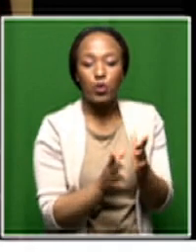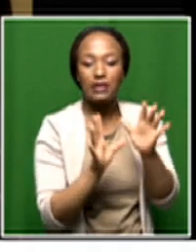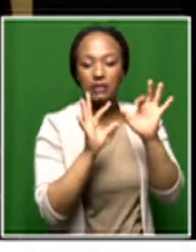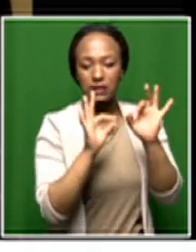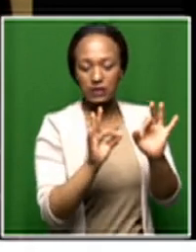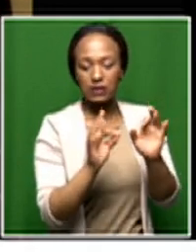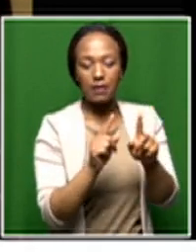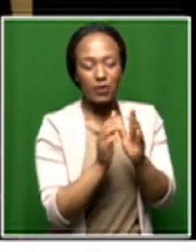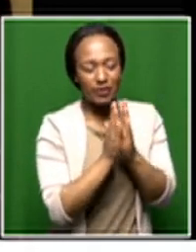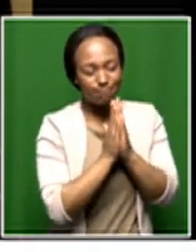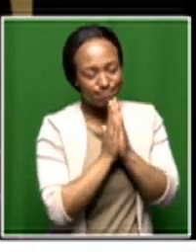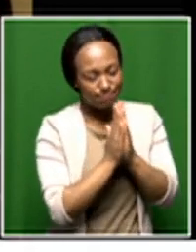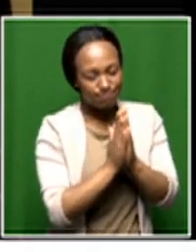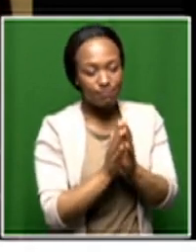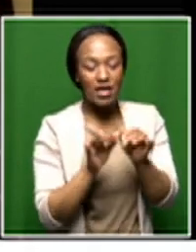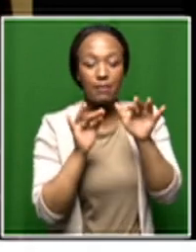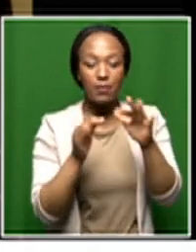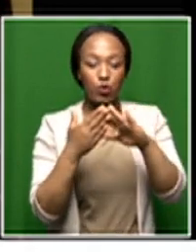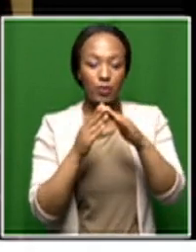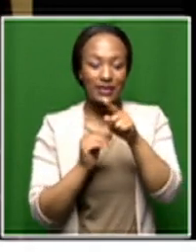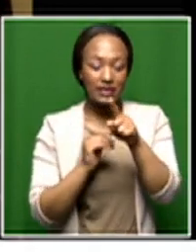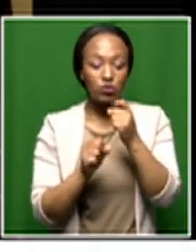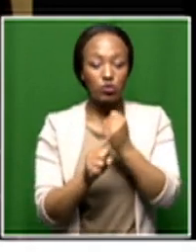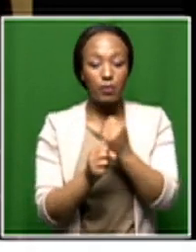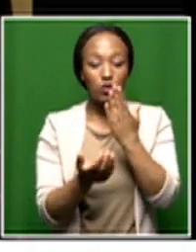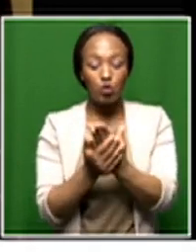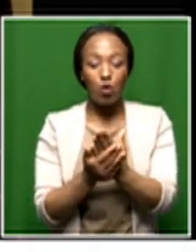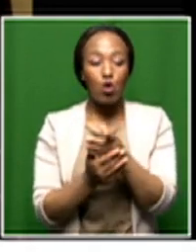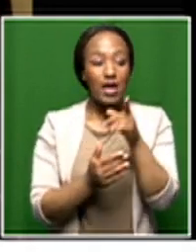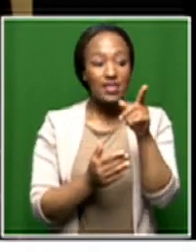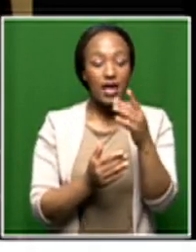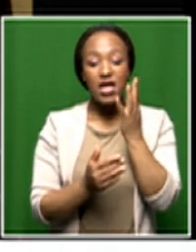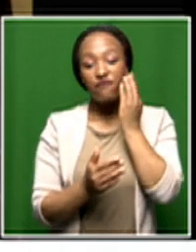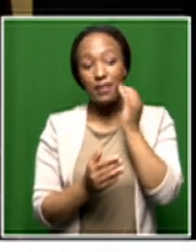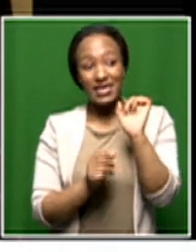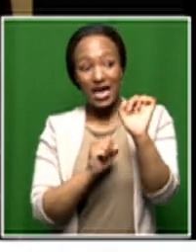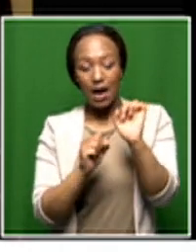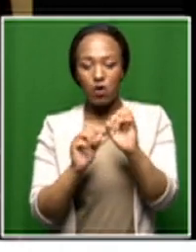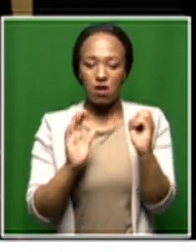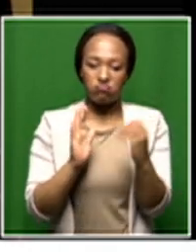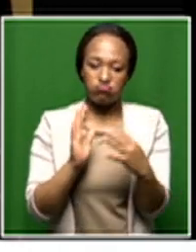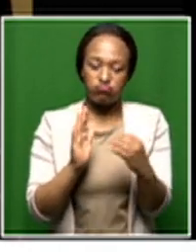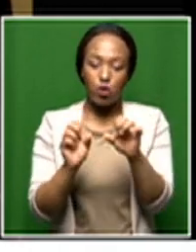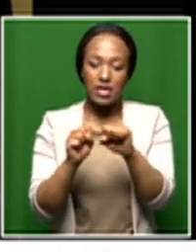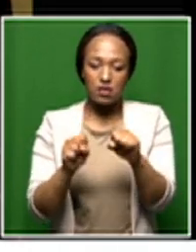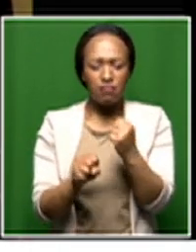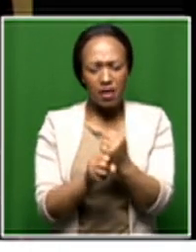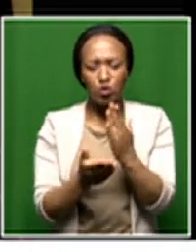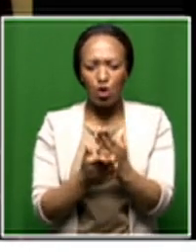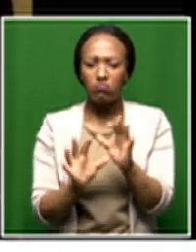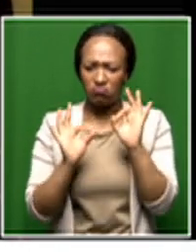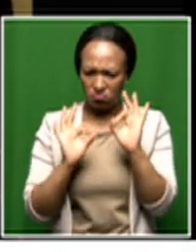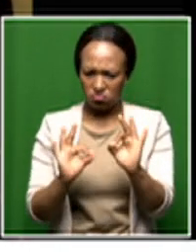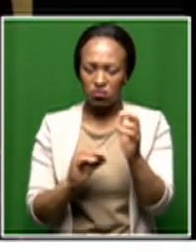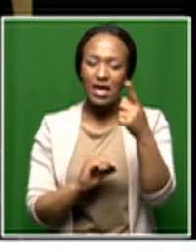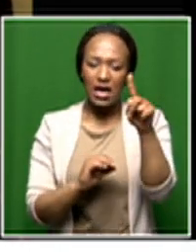But we are appealing to our people to make sure that when they upload their information in the system is correct. Because